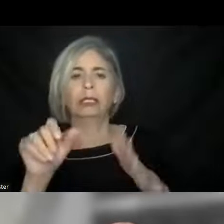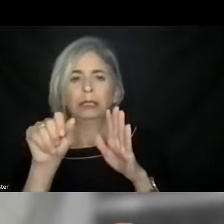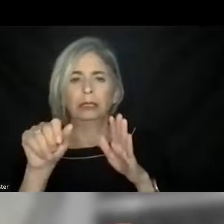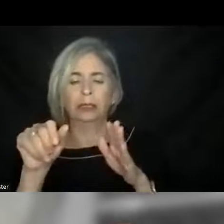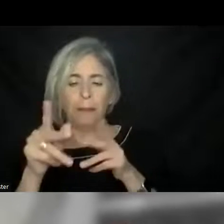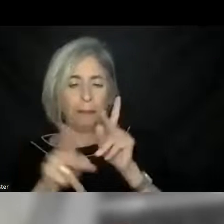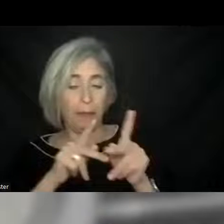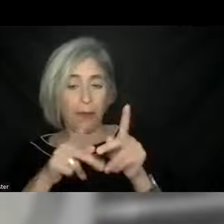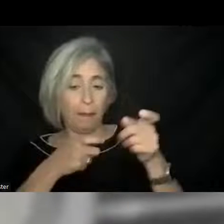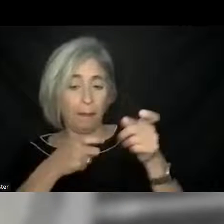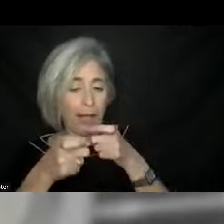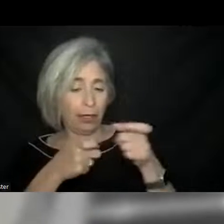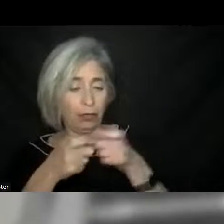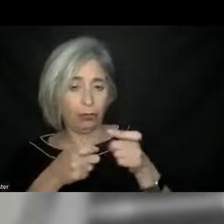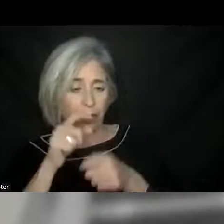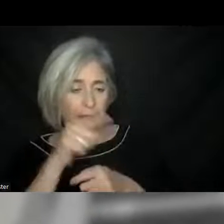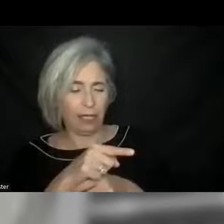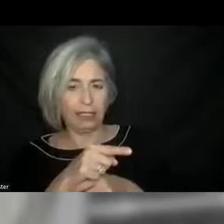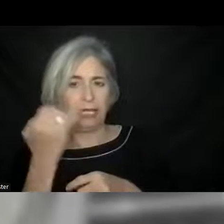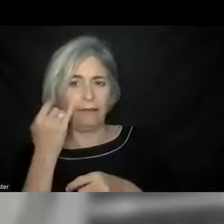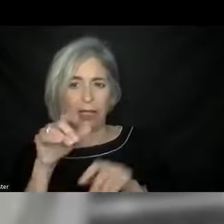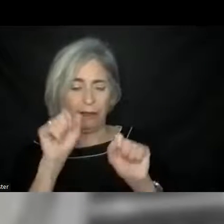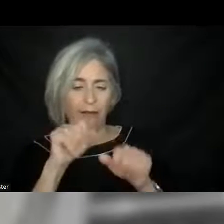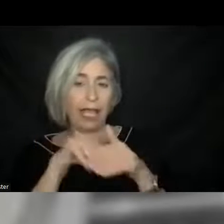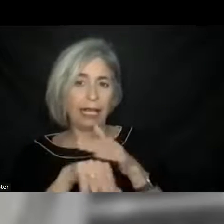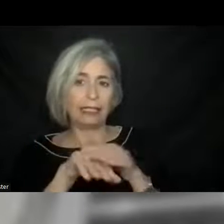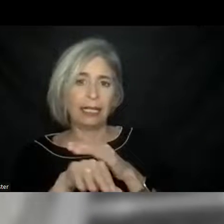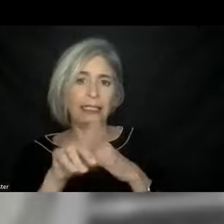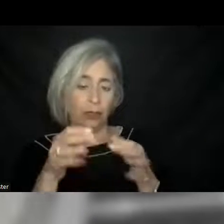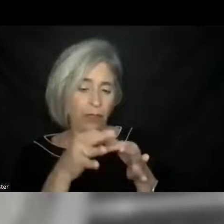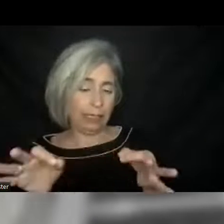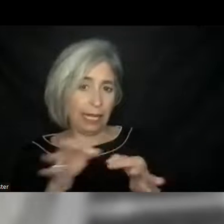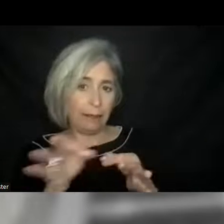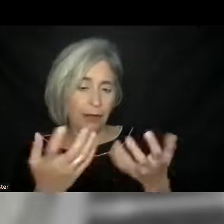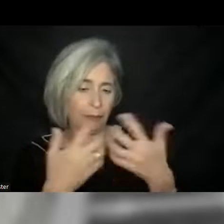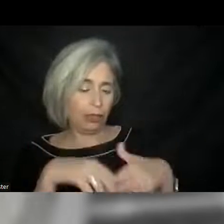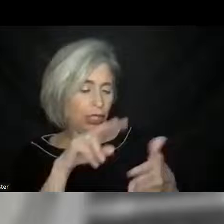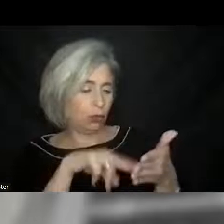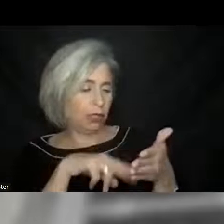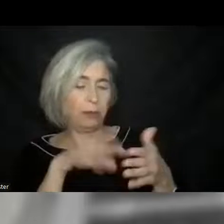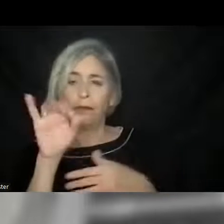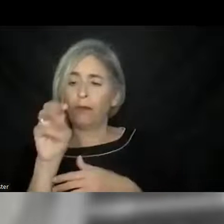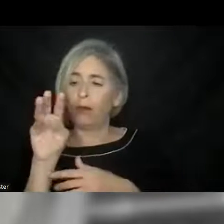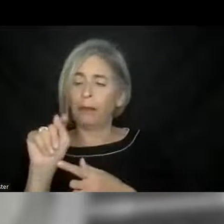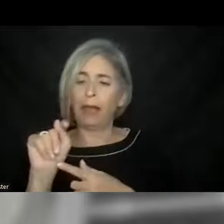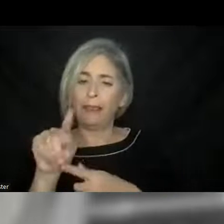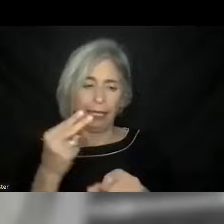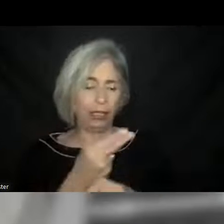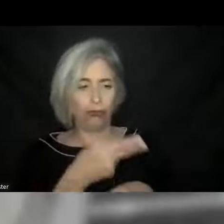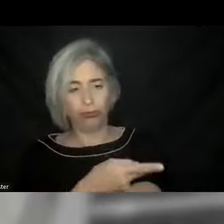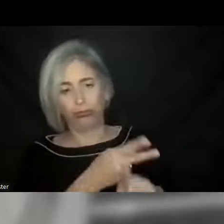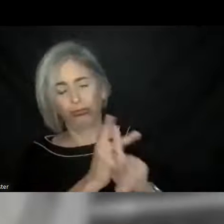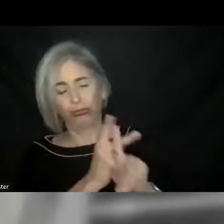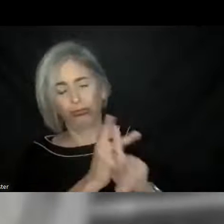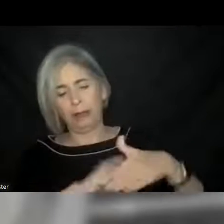that. If they could have access to this accessibility statement in a machine readable format, they could use that as a